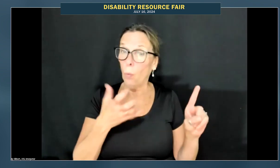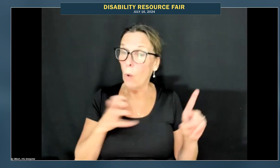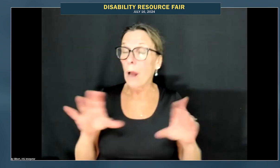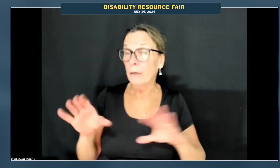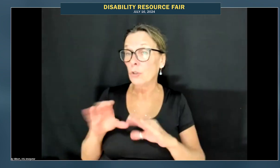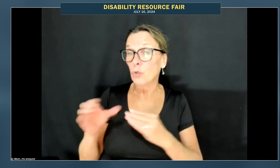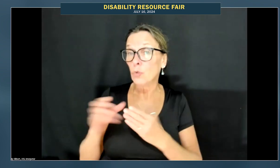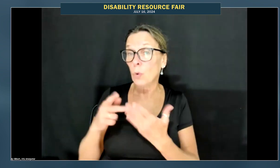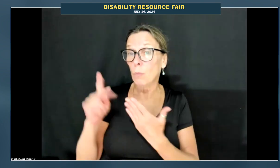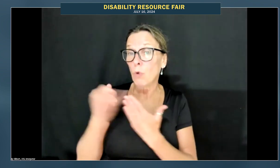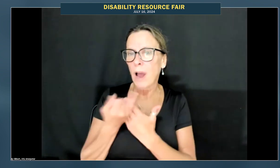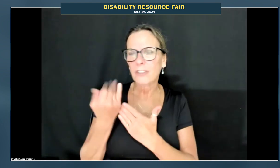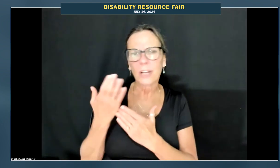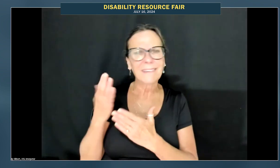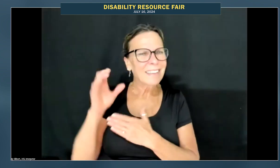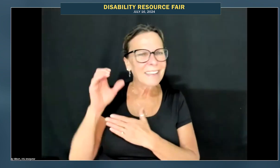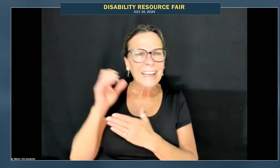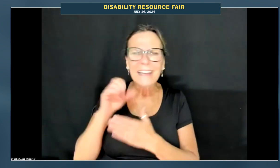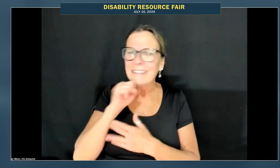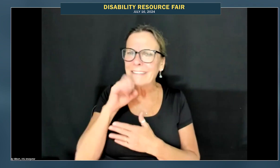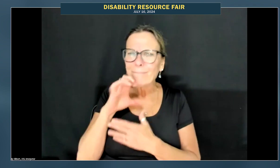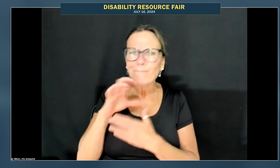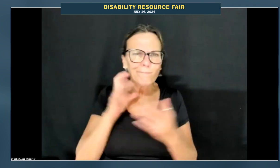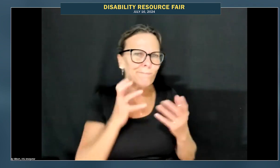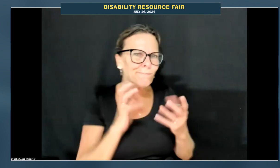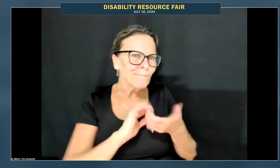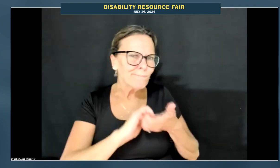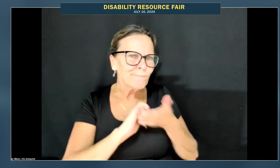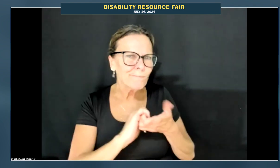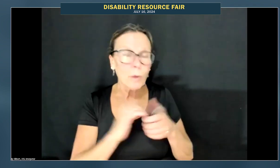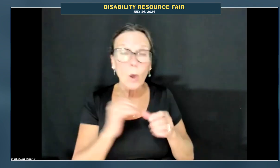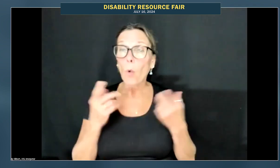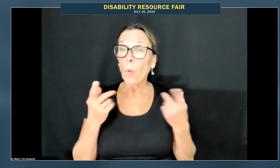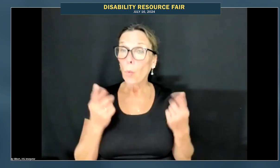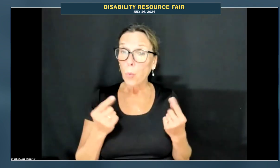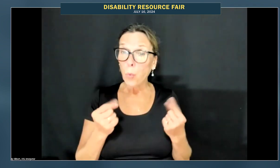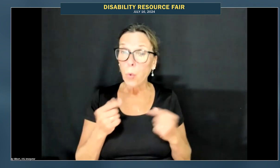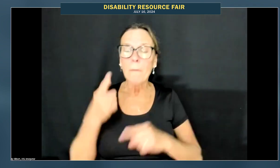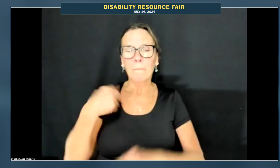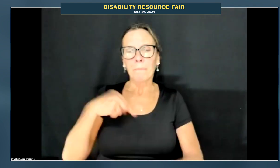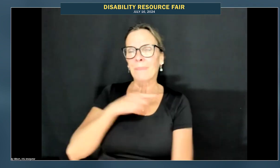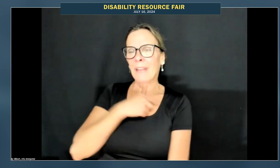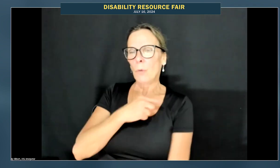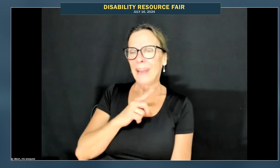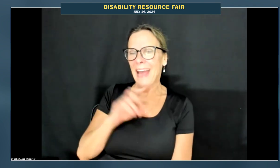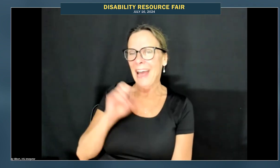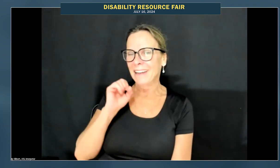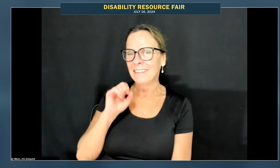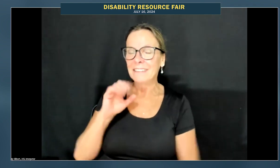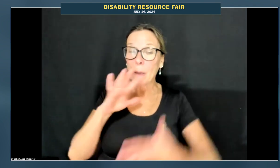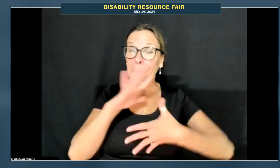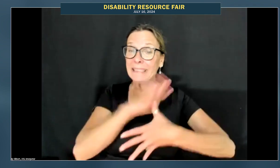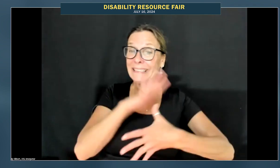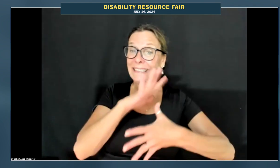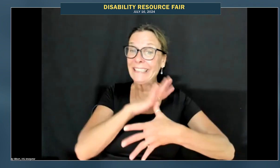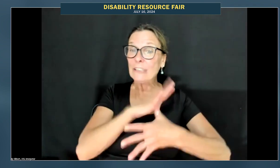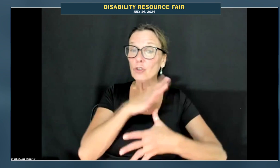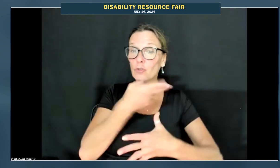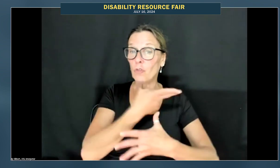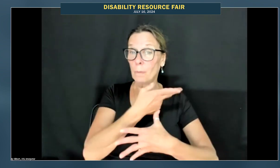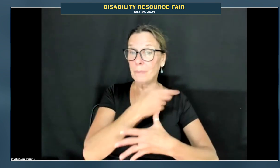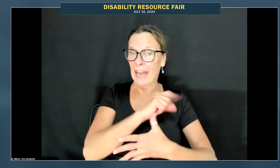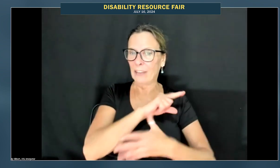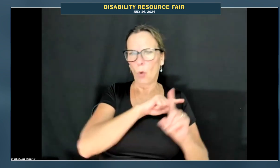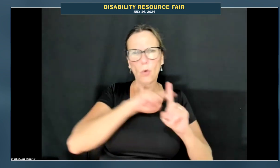the seniors wanted to work with them. So what we did, we had the seniors from the high school go out to